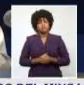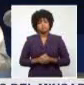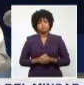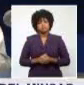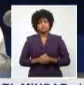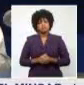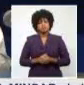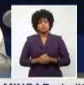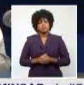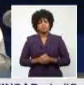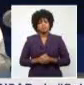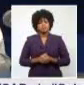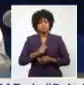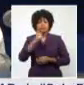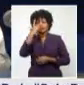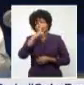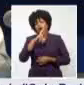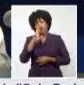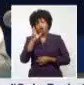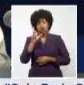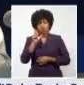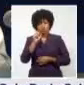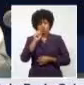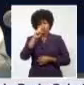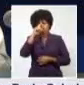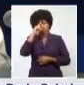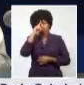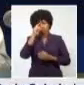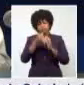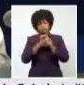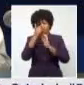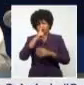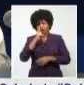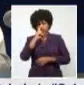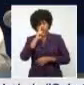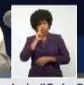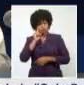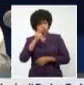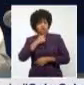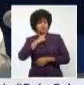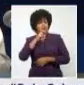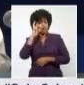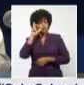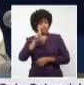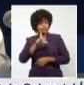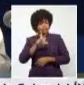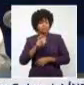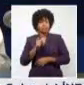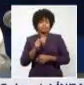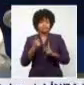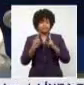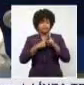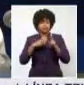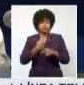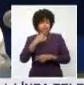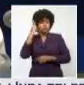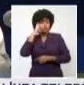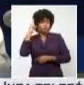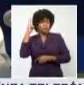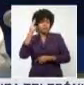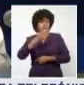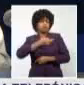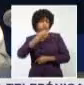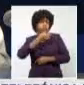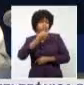Bayamo. And we do this by recalling some words spoken by our Commander-in-Chief on